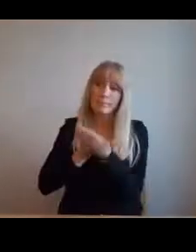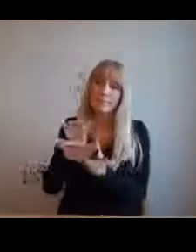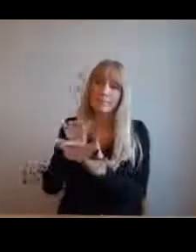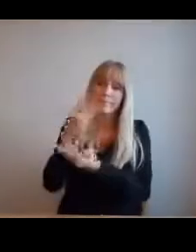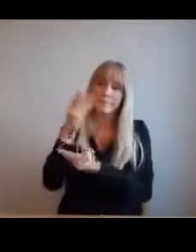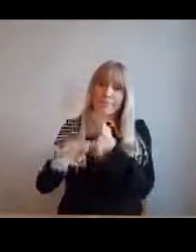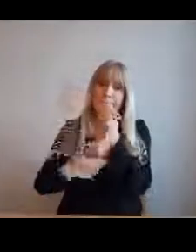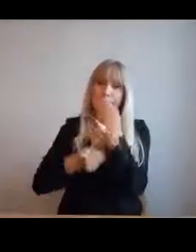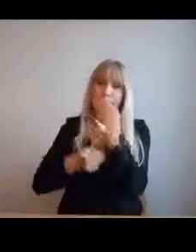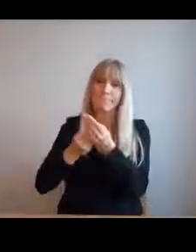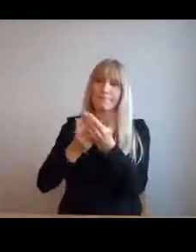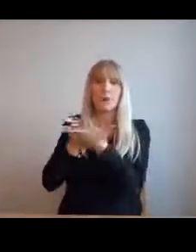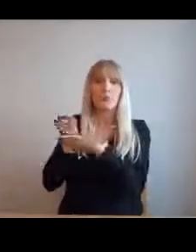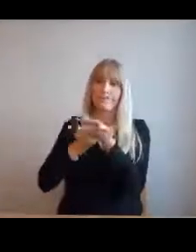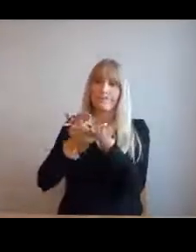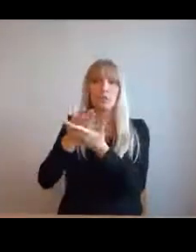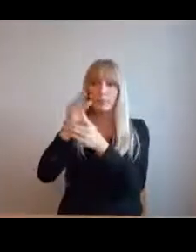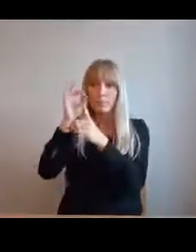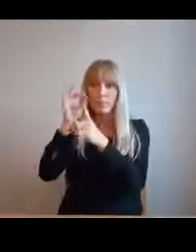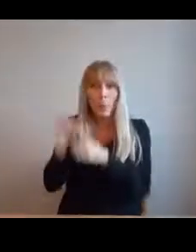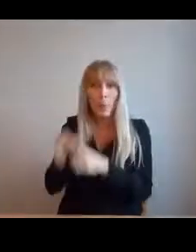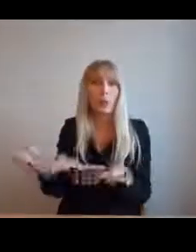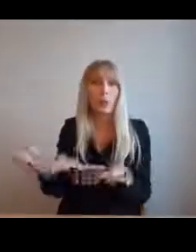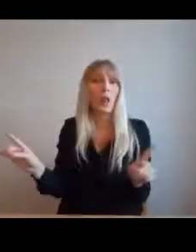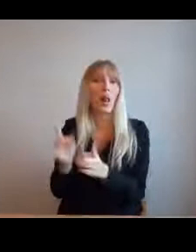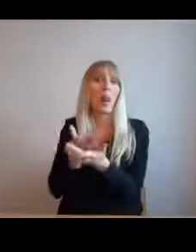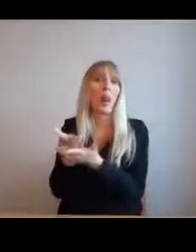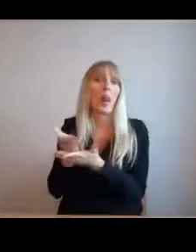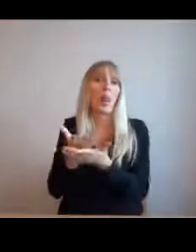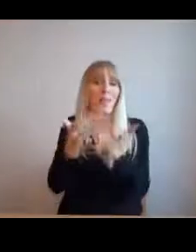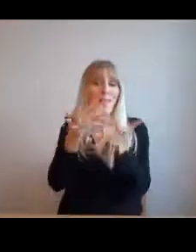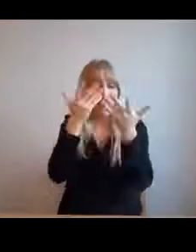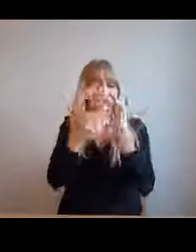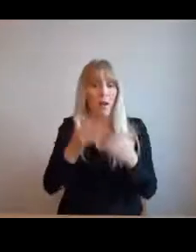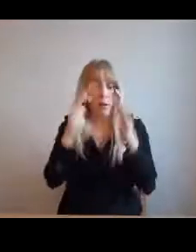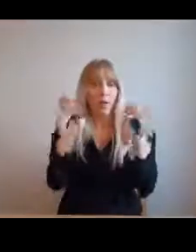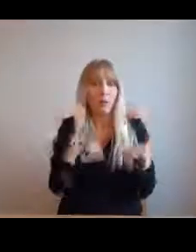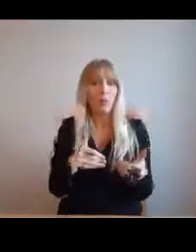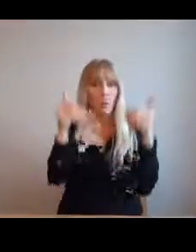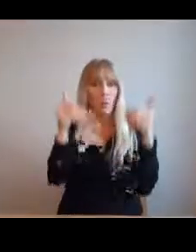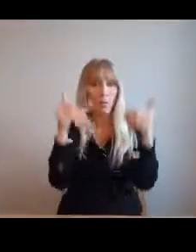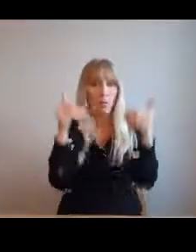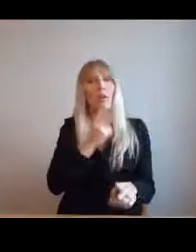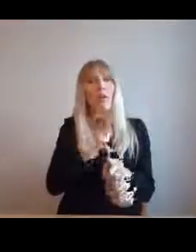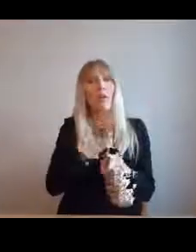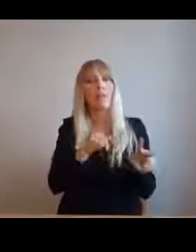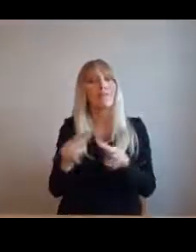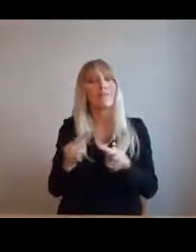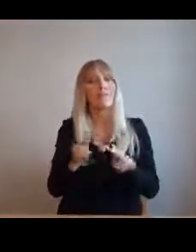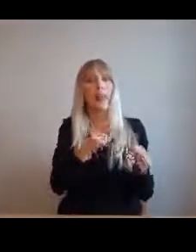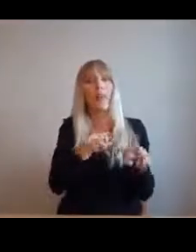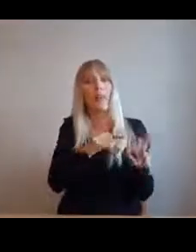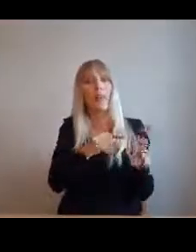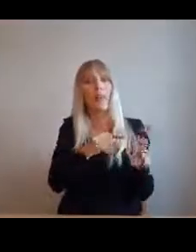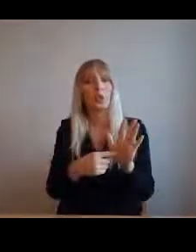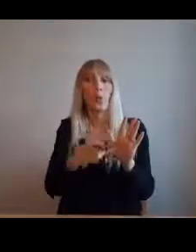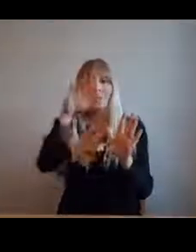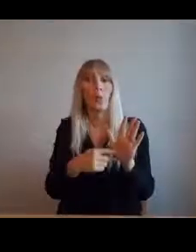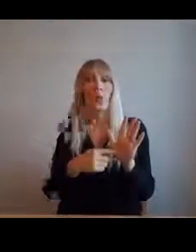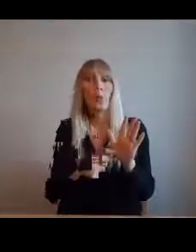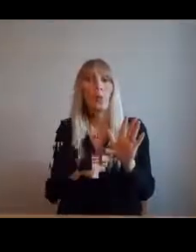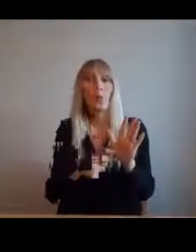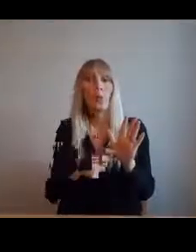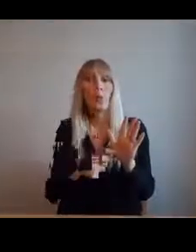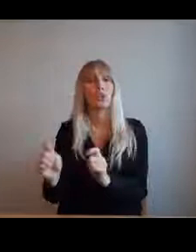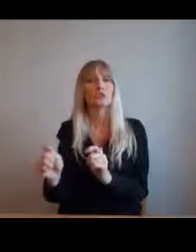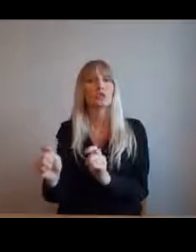consultation over the phone. We're now going to go straight into the refinements with a short video that'll show you the changes south to north along the section